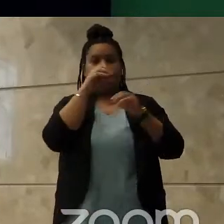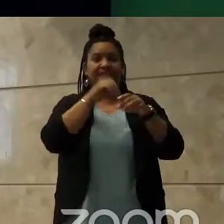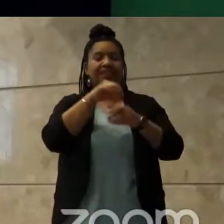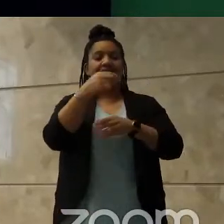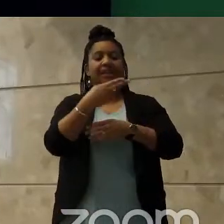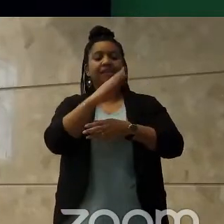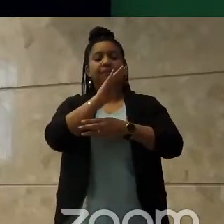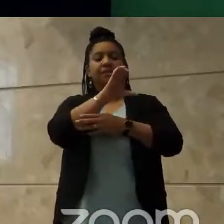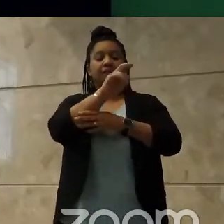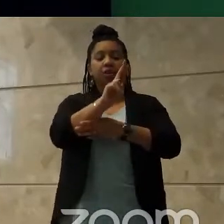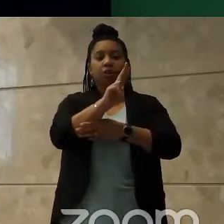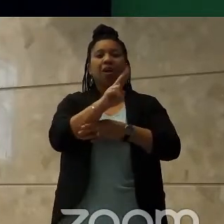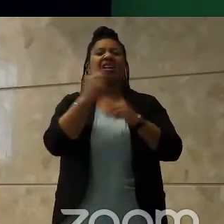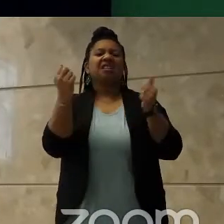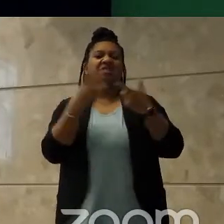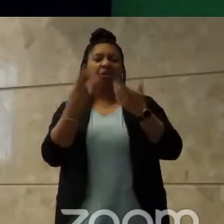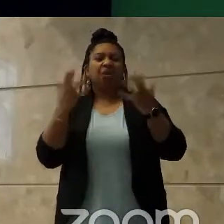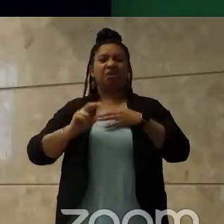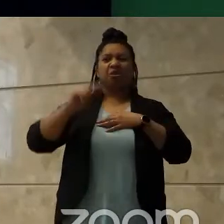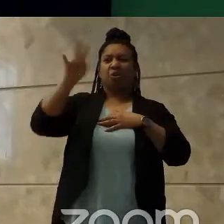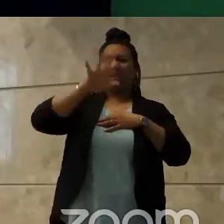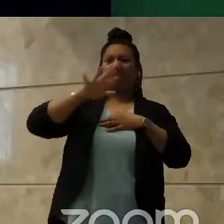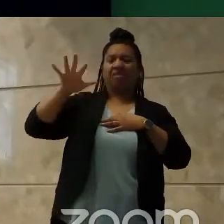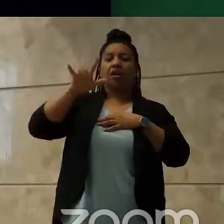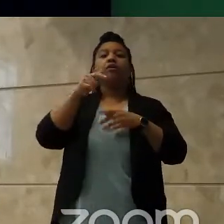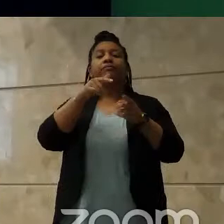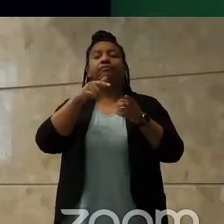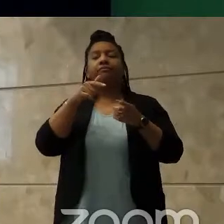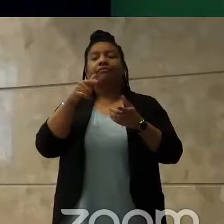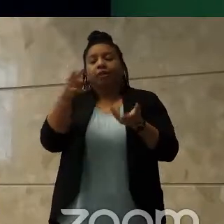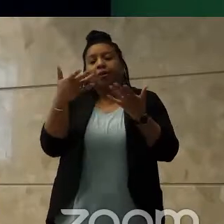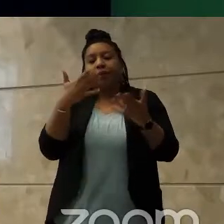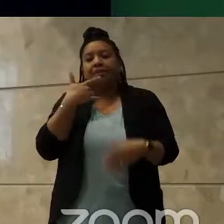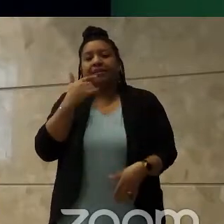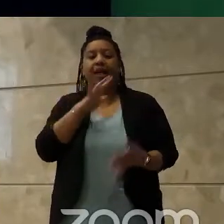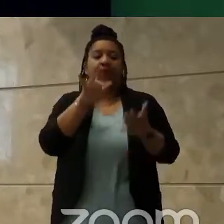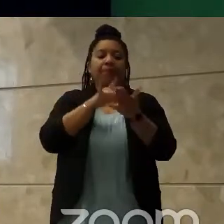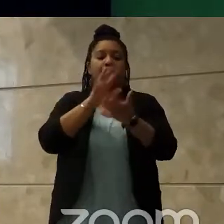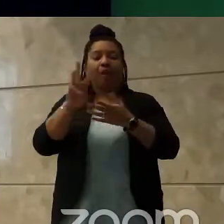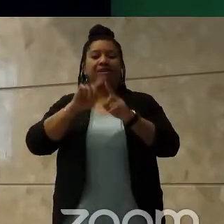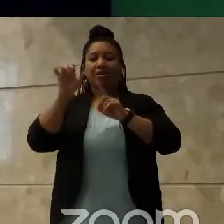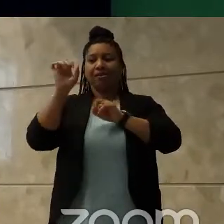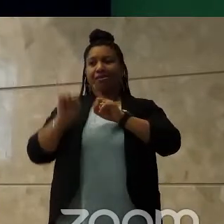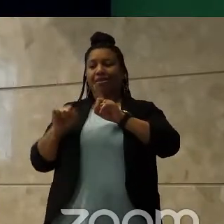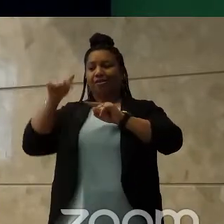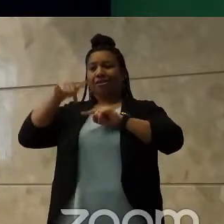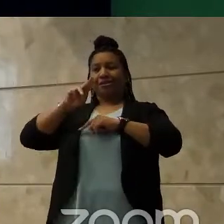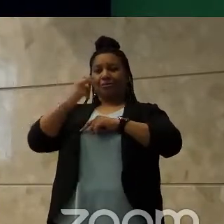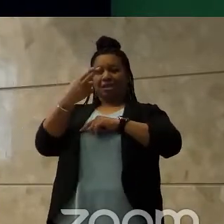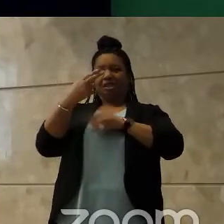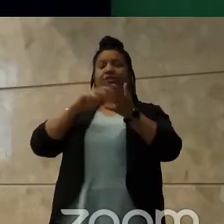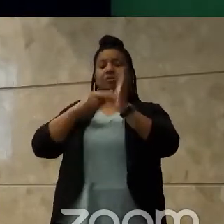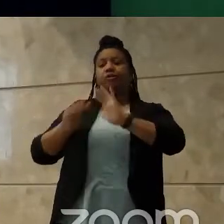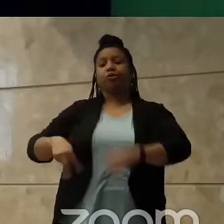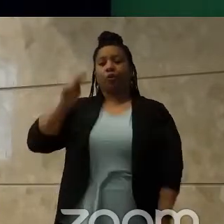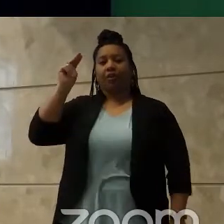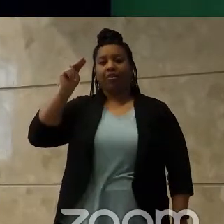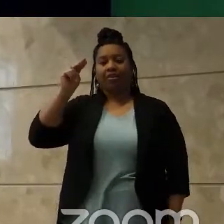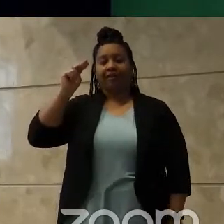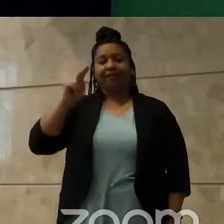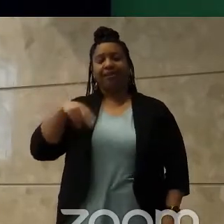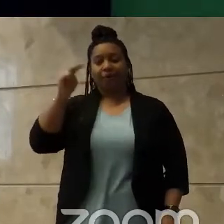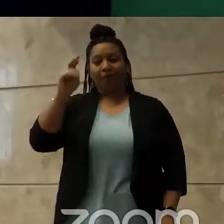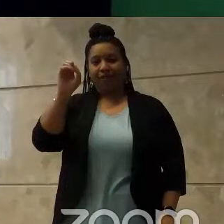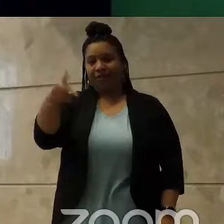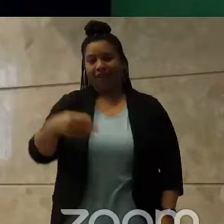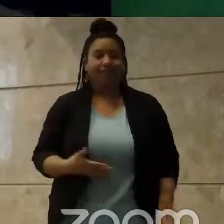like this in the North. You may say this is the Midwest, but to Southerners, this is the North. Anything? It's just the North. It's either